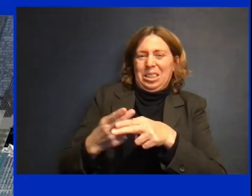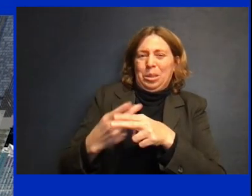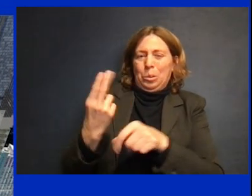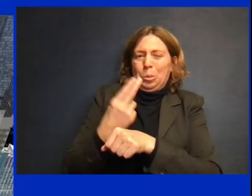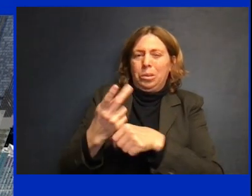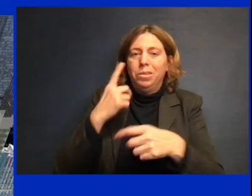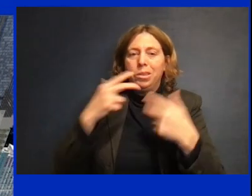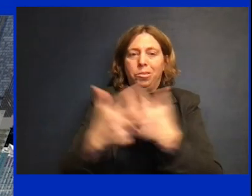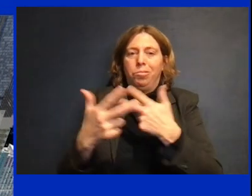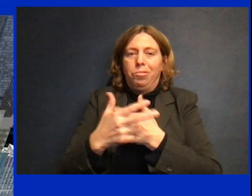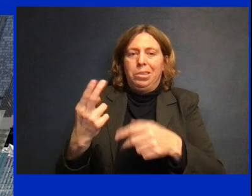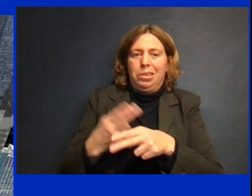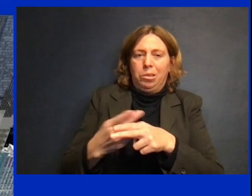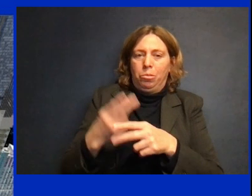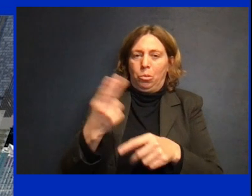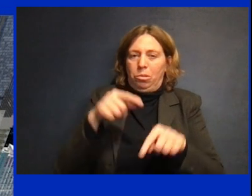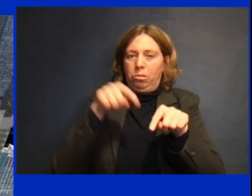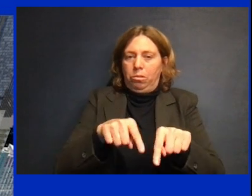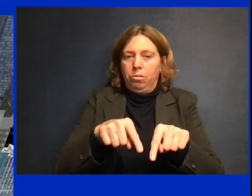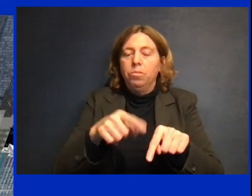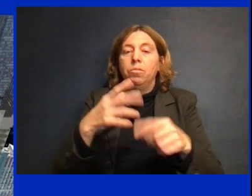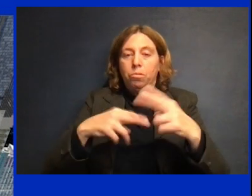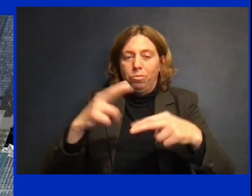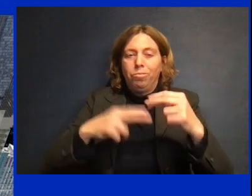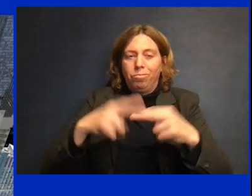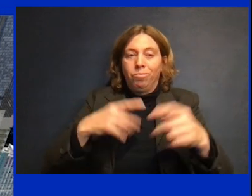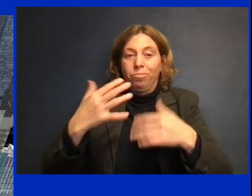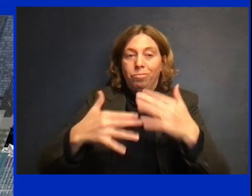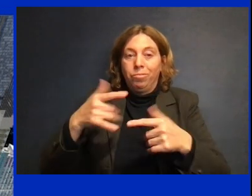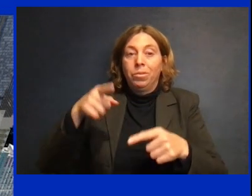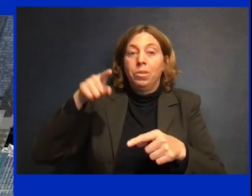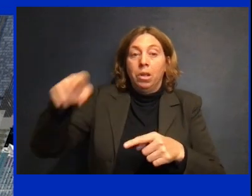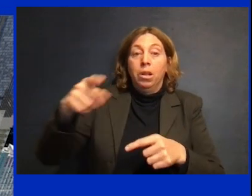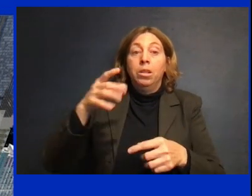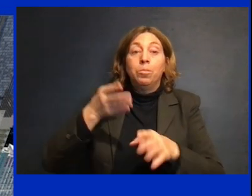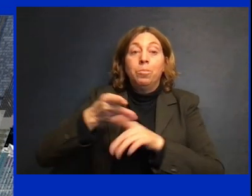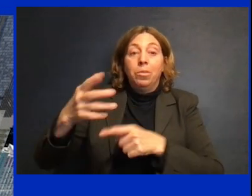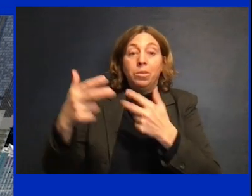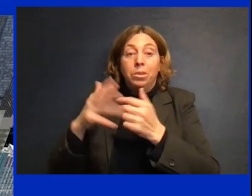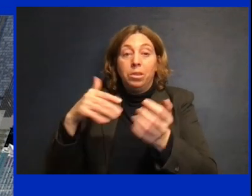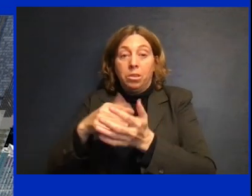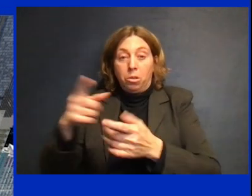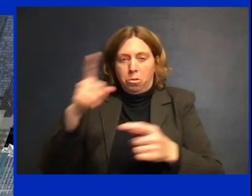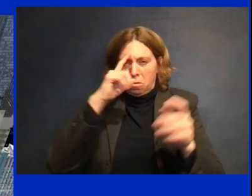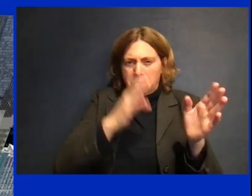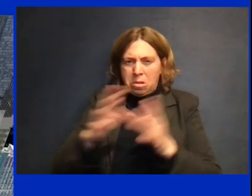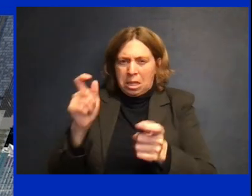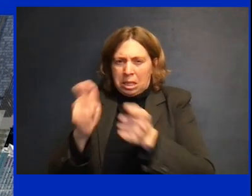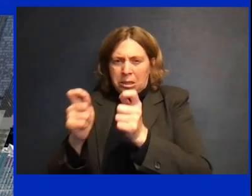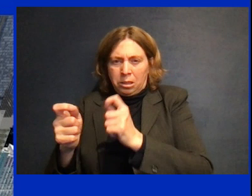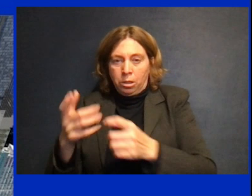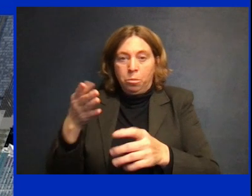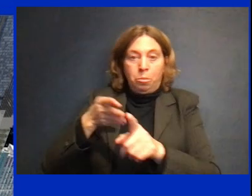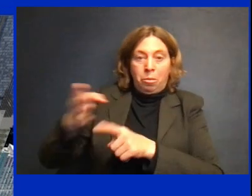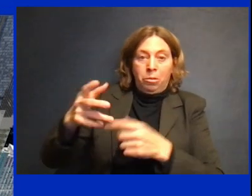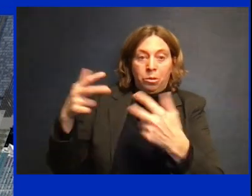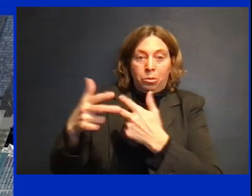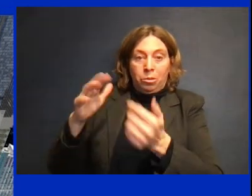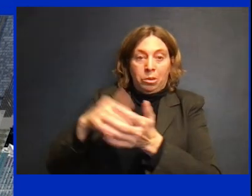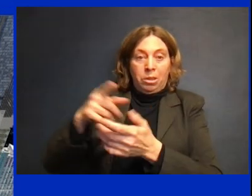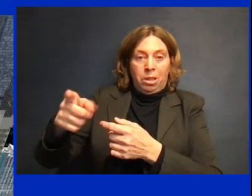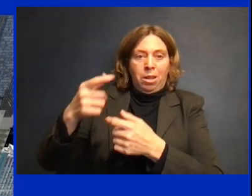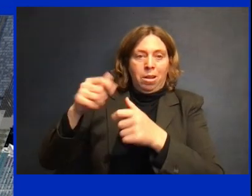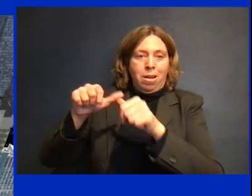the construction of the main terminal begins. This strategic adaptation will allow the continuity of essential